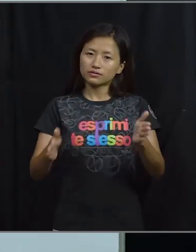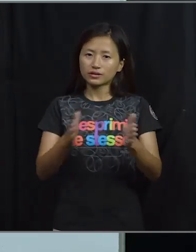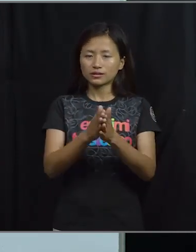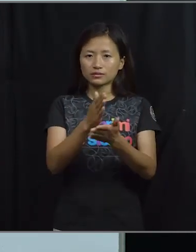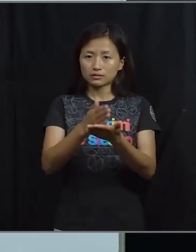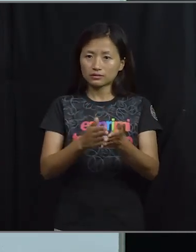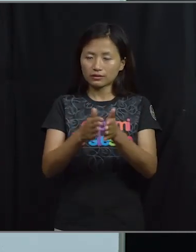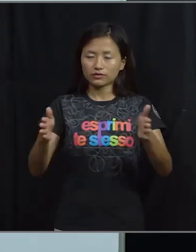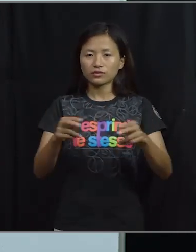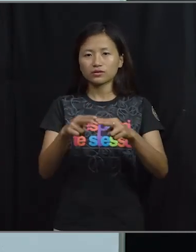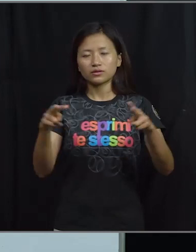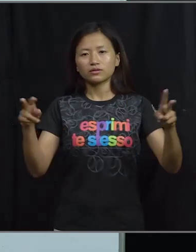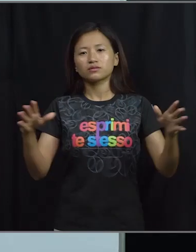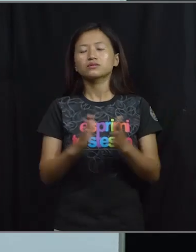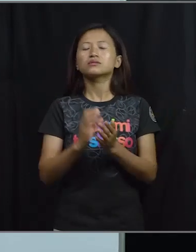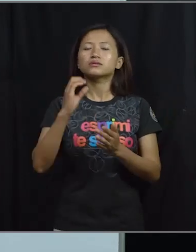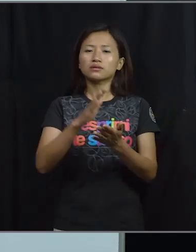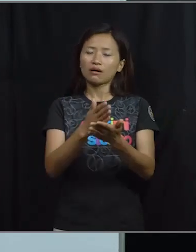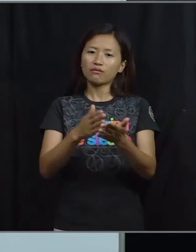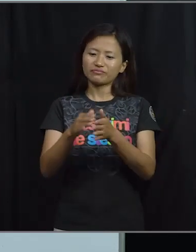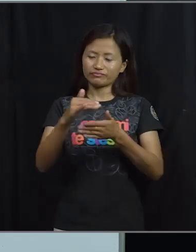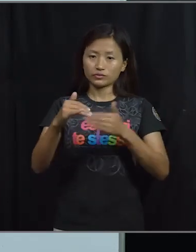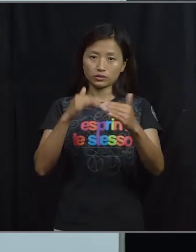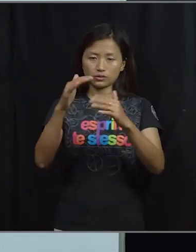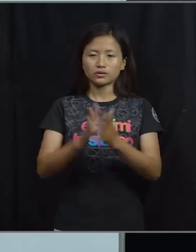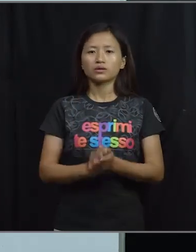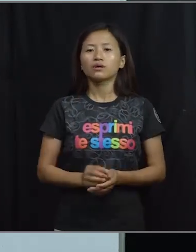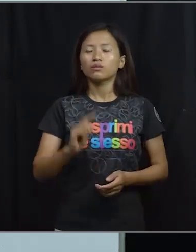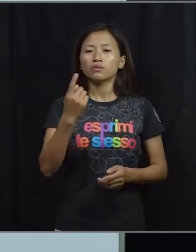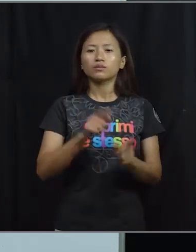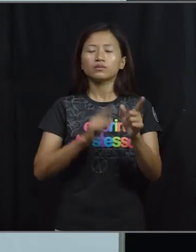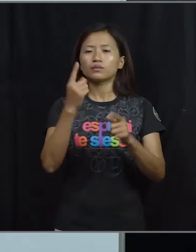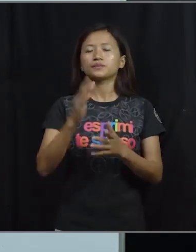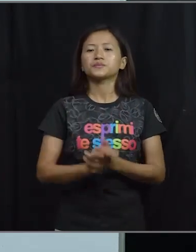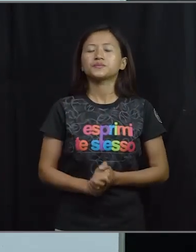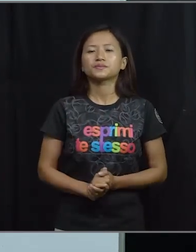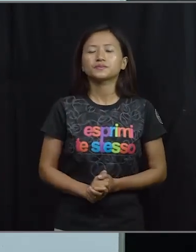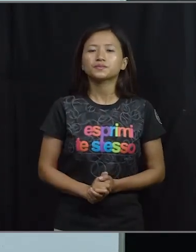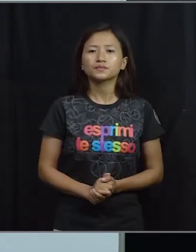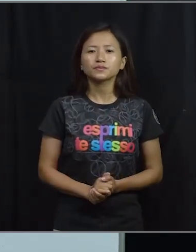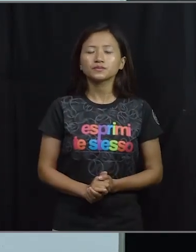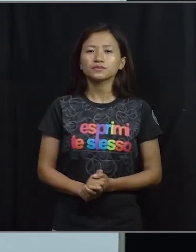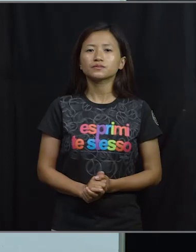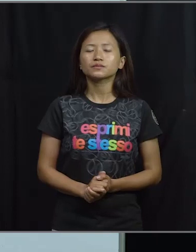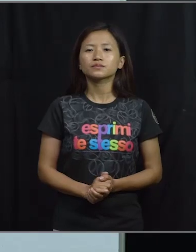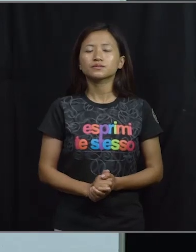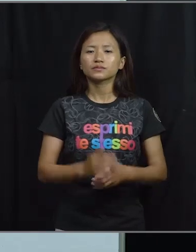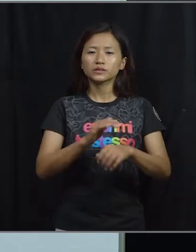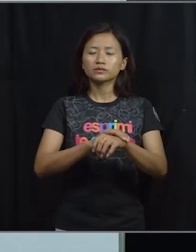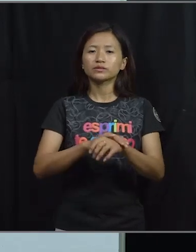into different categories. So we will look into it one by one. So